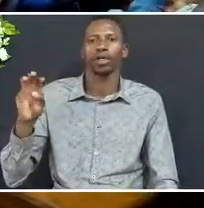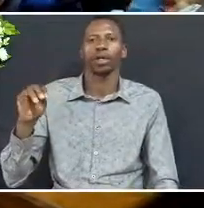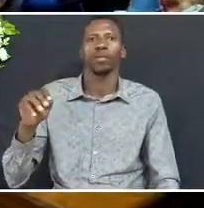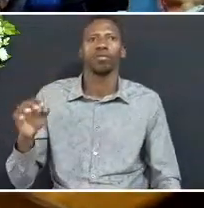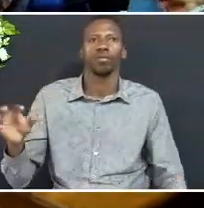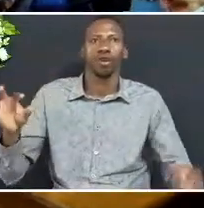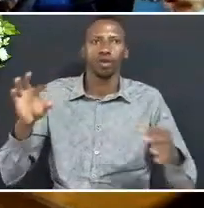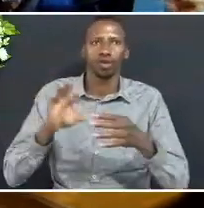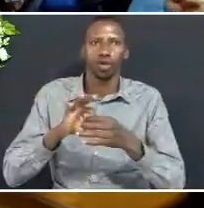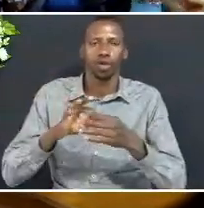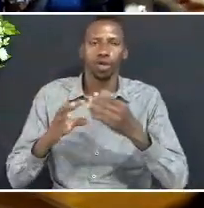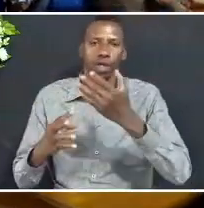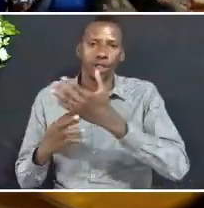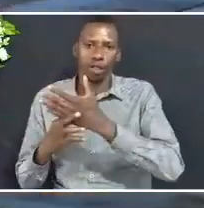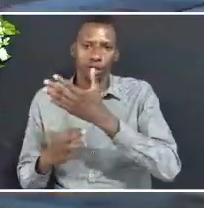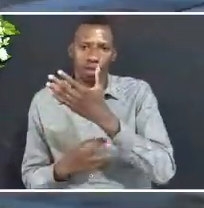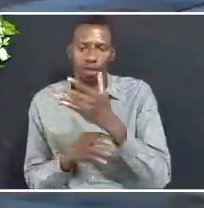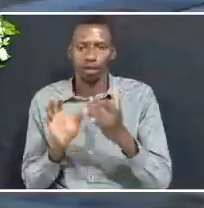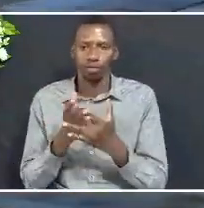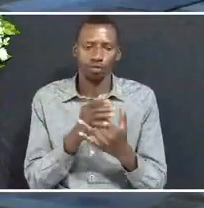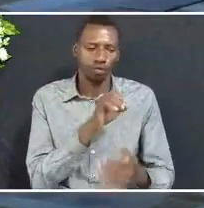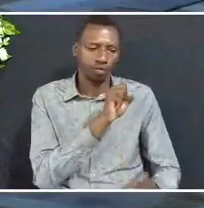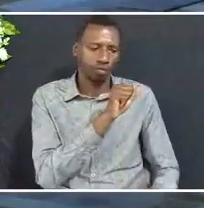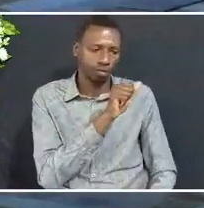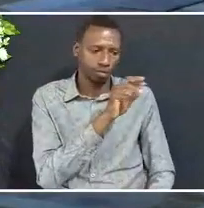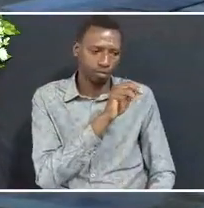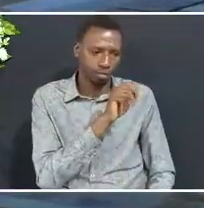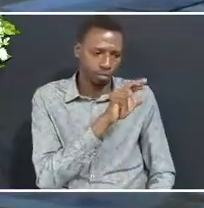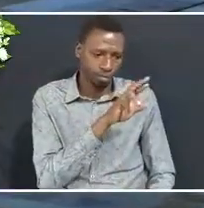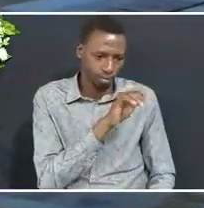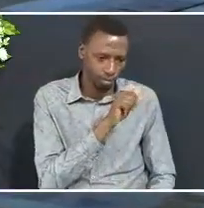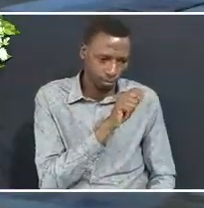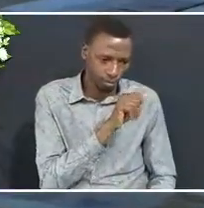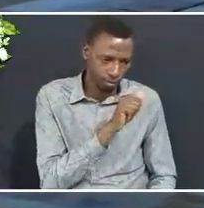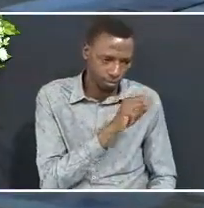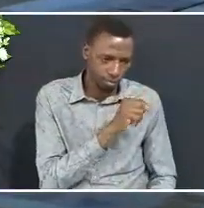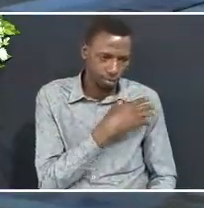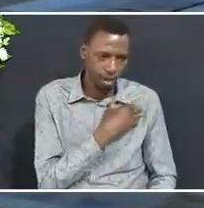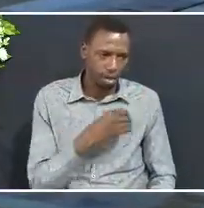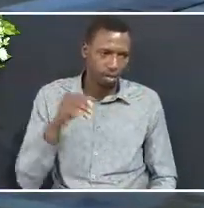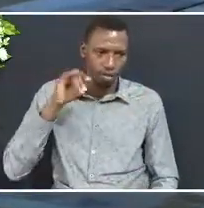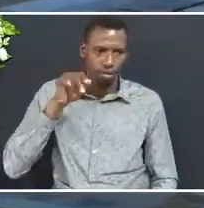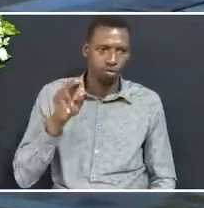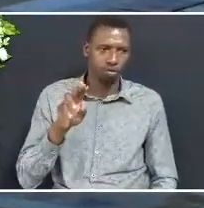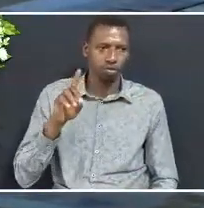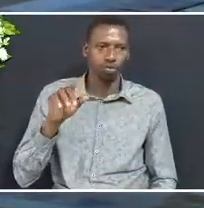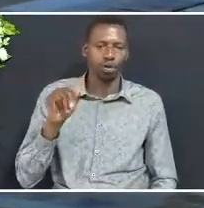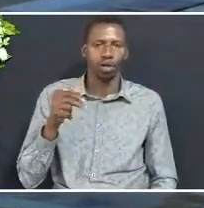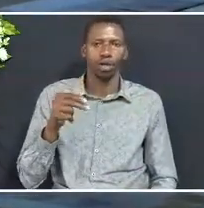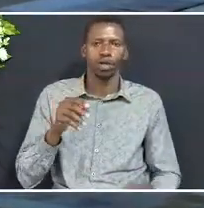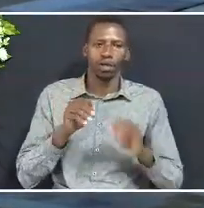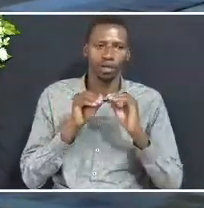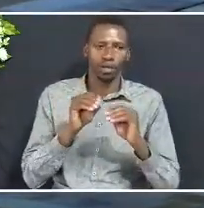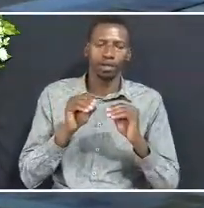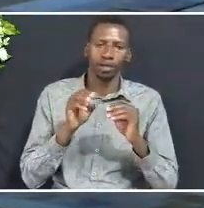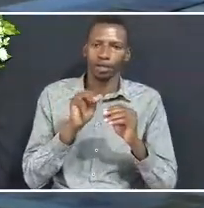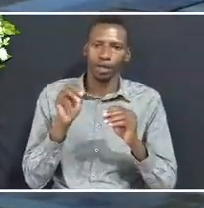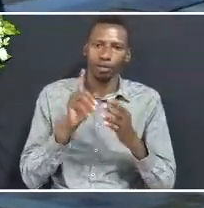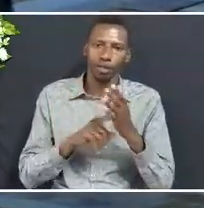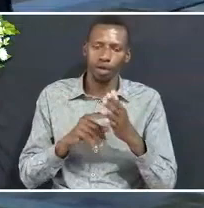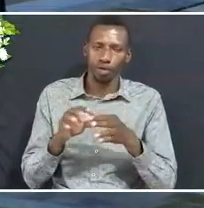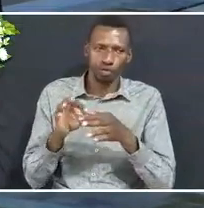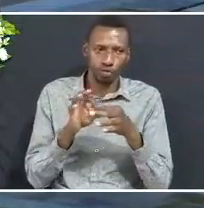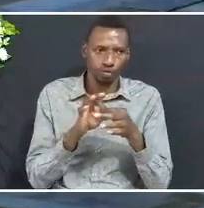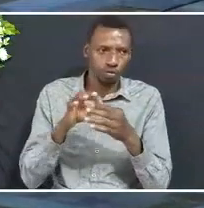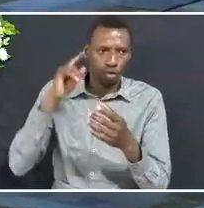Judah, so that he can teach them that unity of purpose is what we have been called to